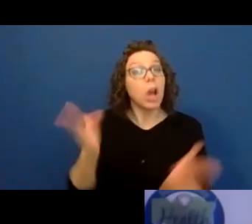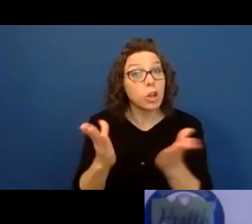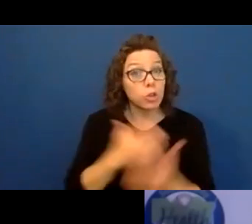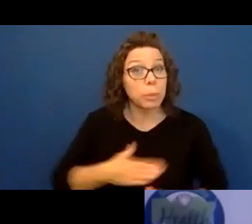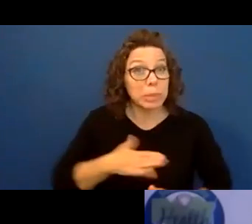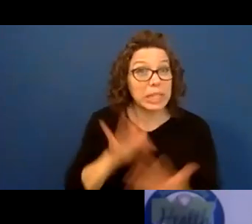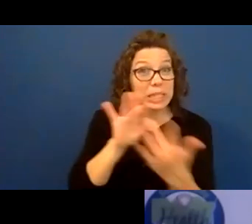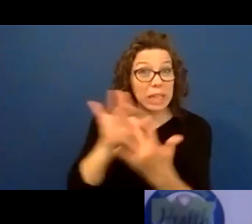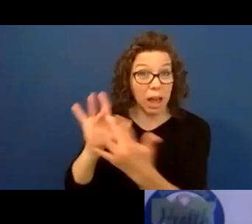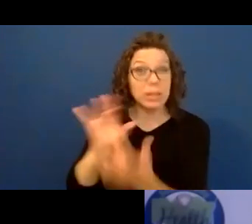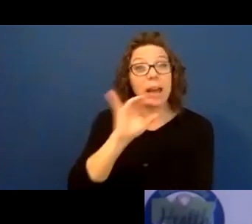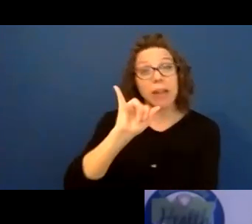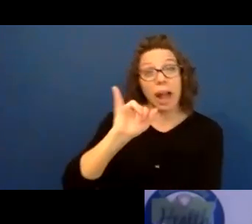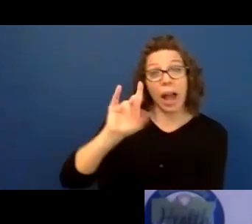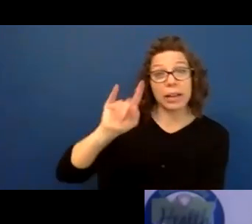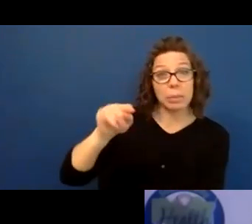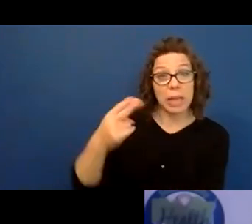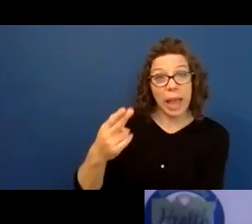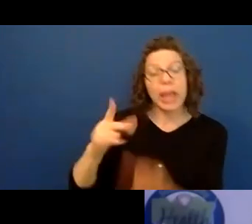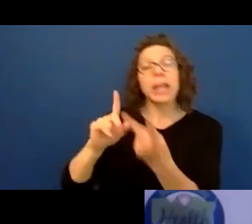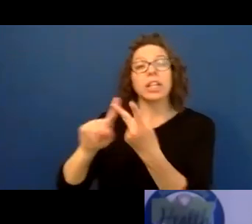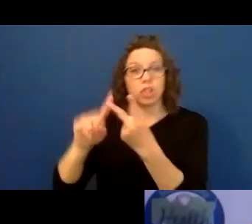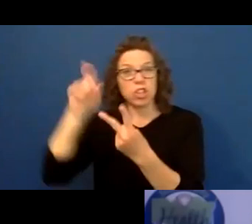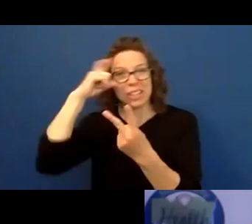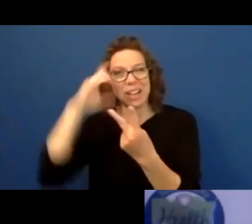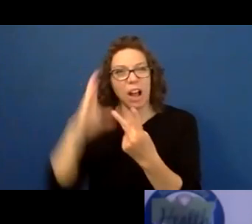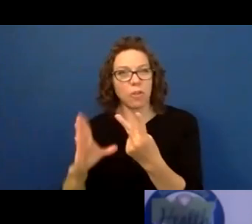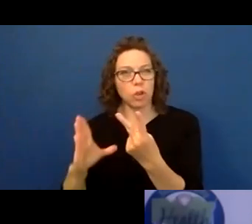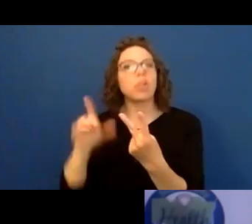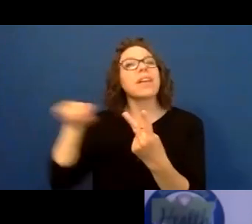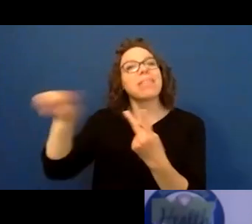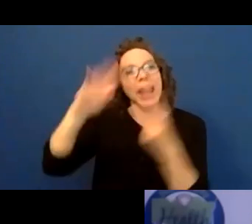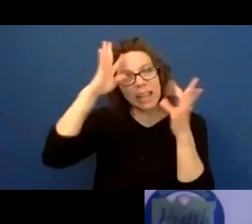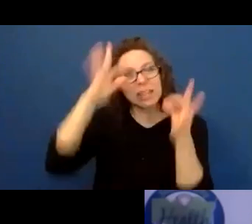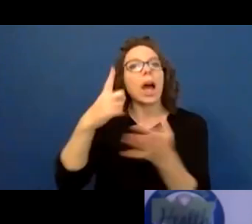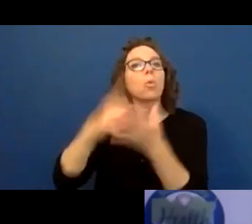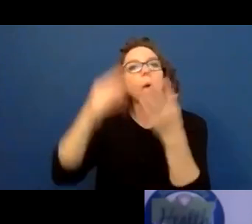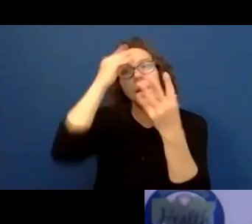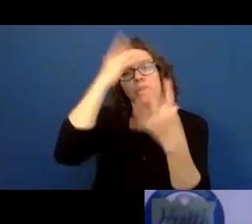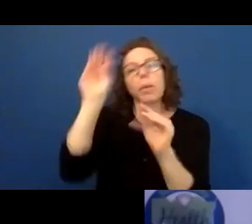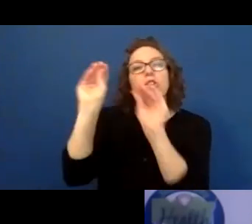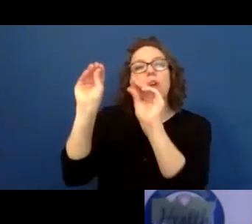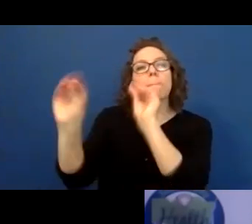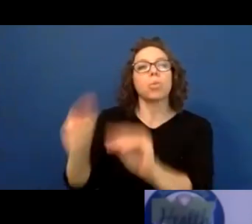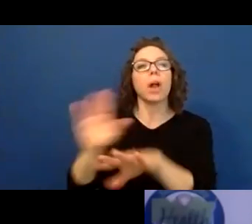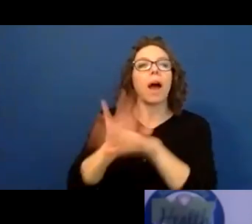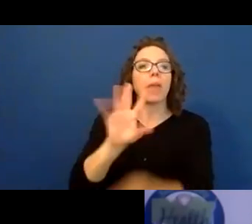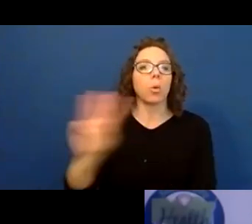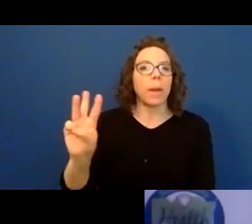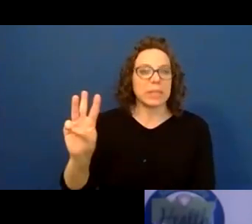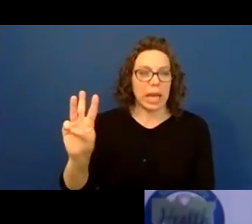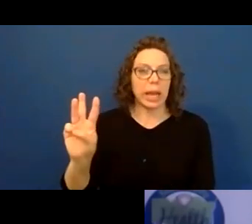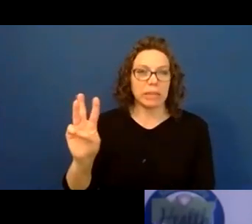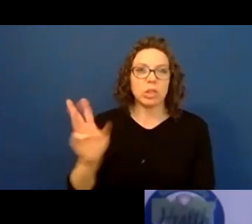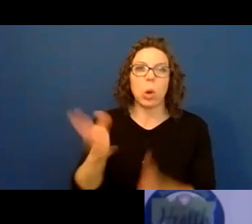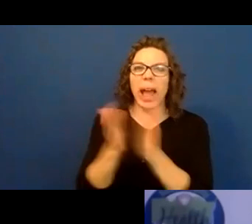contact both of them. They're the ones who determine the information and the manner it's put on the site. And so they'd be able to answer questions about what data is and isn't